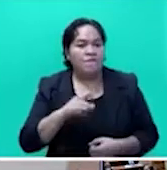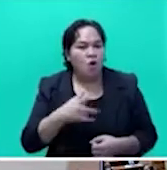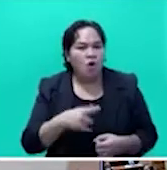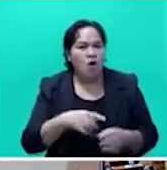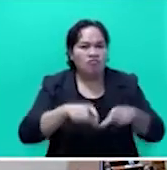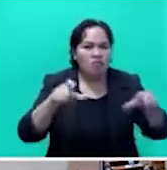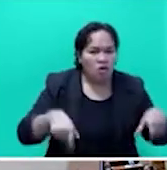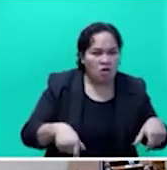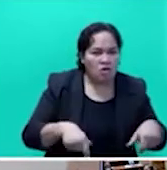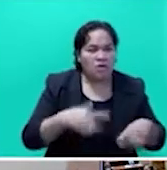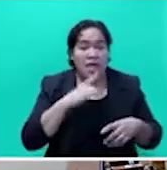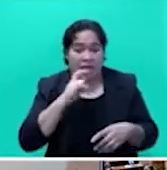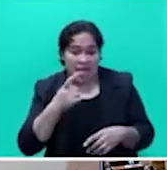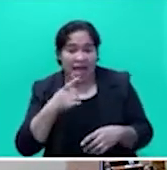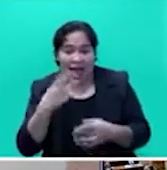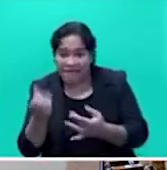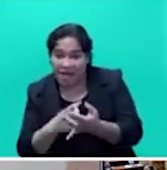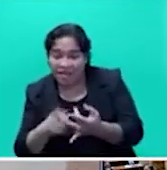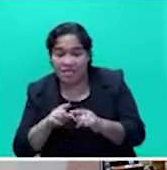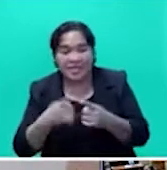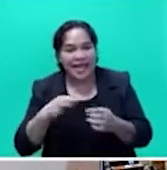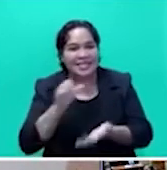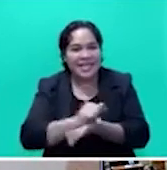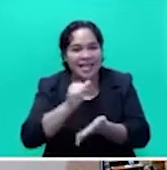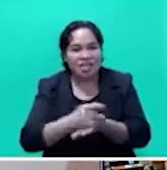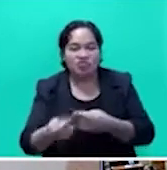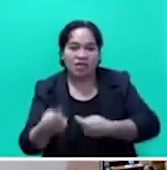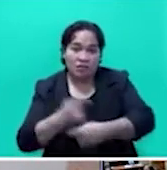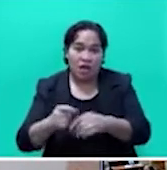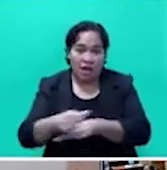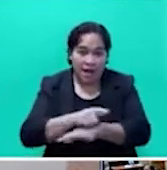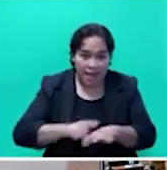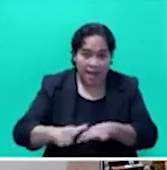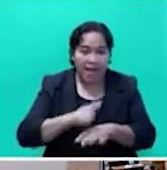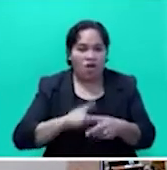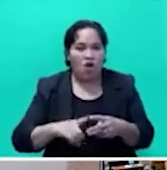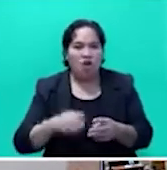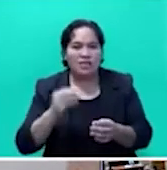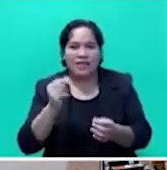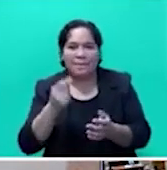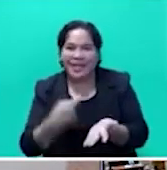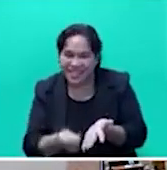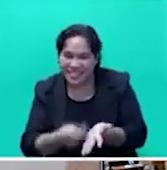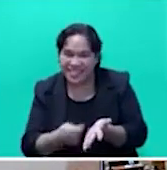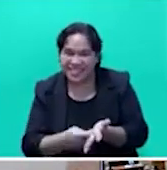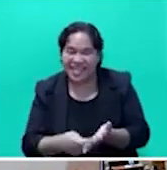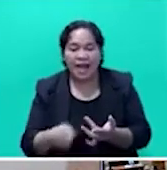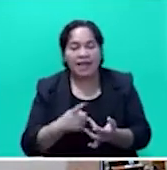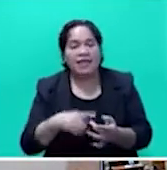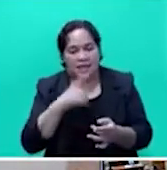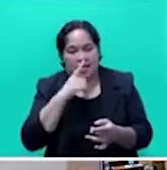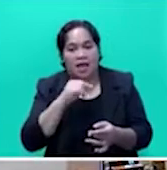the Director of Lands for all other dealings, such as sales, transfers, assignments, subleases, and other developments. And